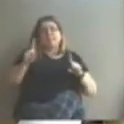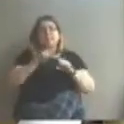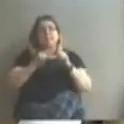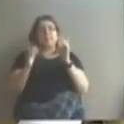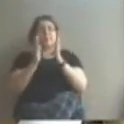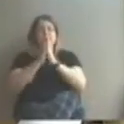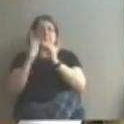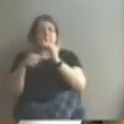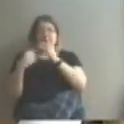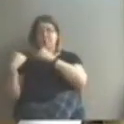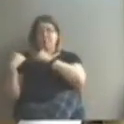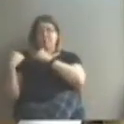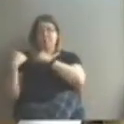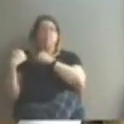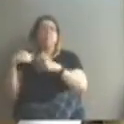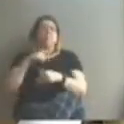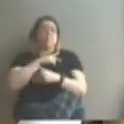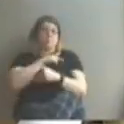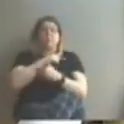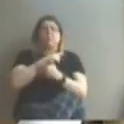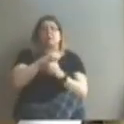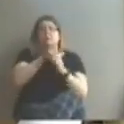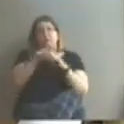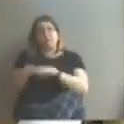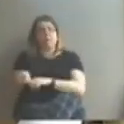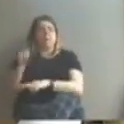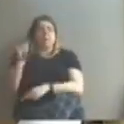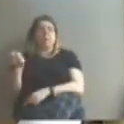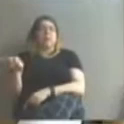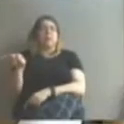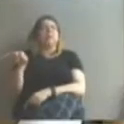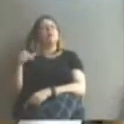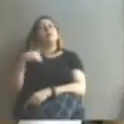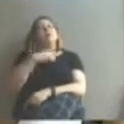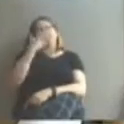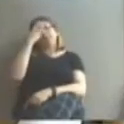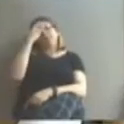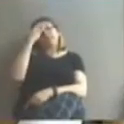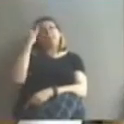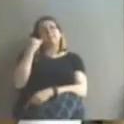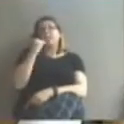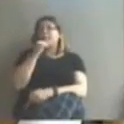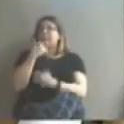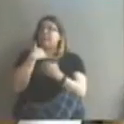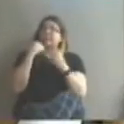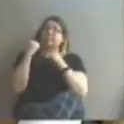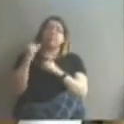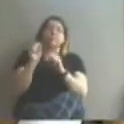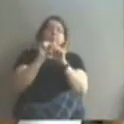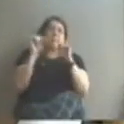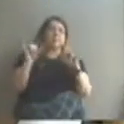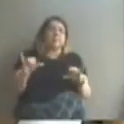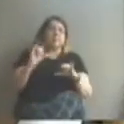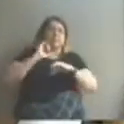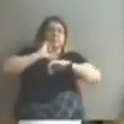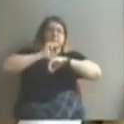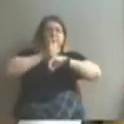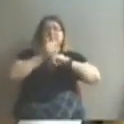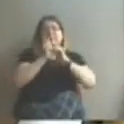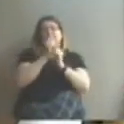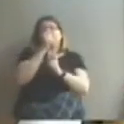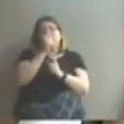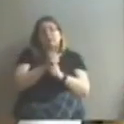ask about accountability, we kind of sort to that. Mm-hmm. We know that if we don't have strong systems in place with the right training, whether